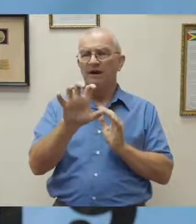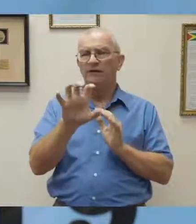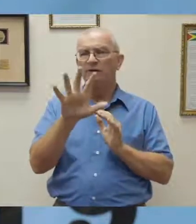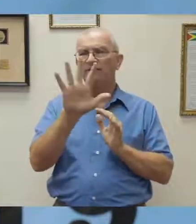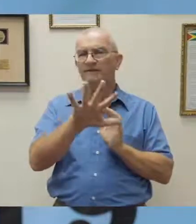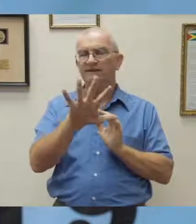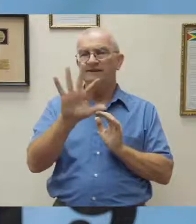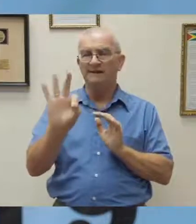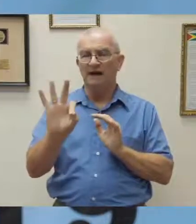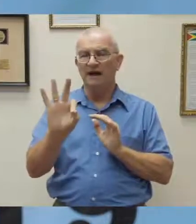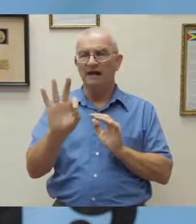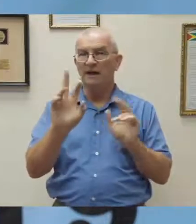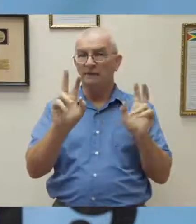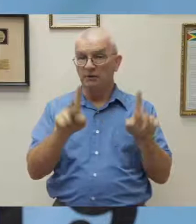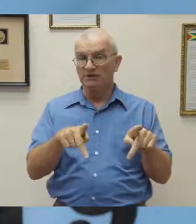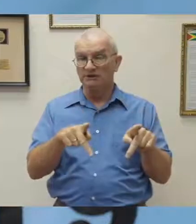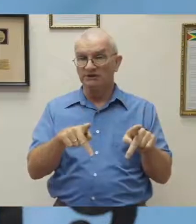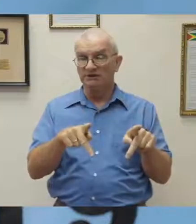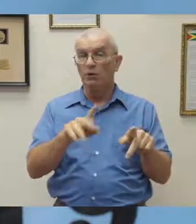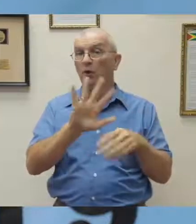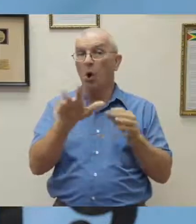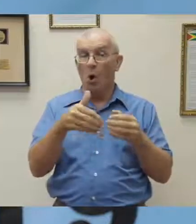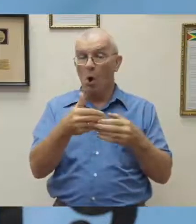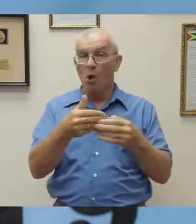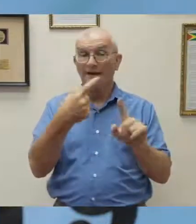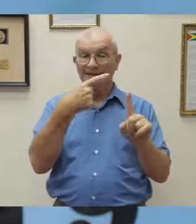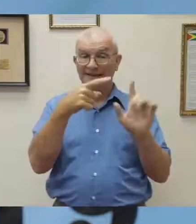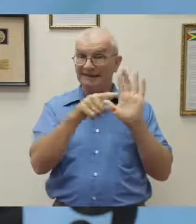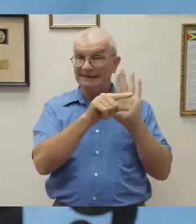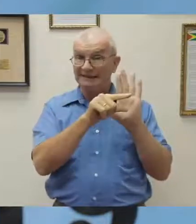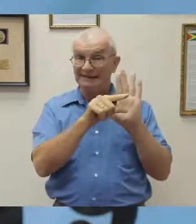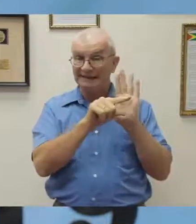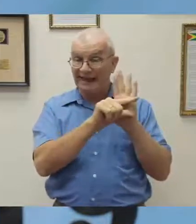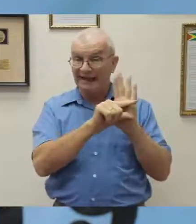1,559, with the total number of negative cases being